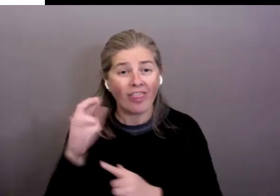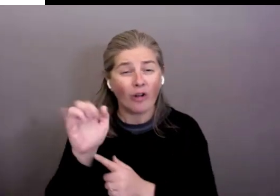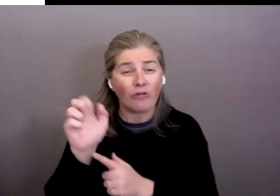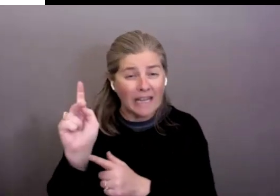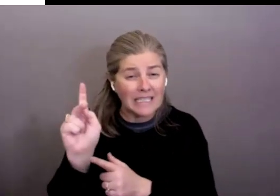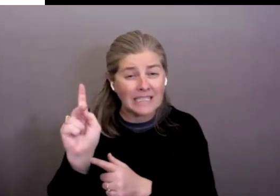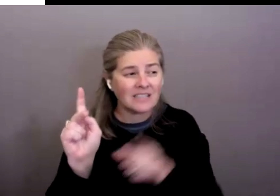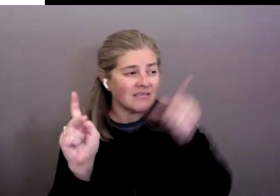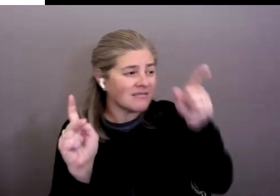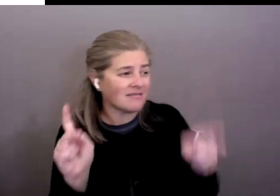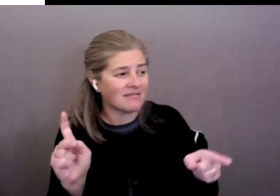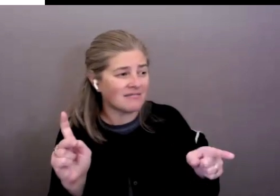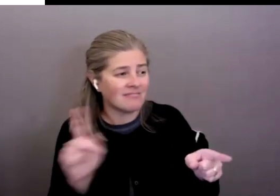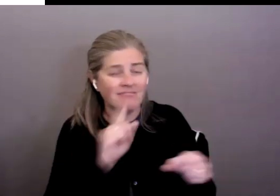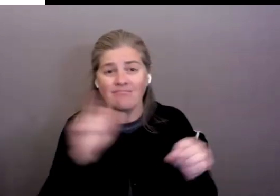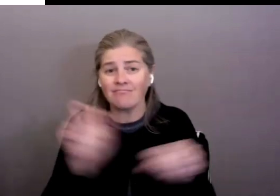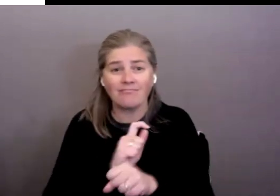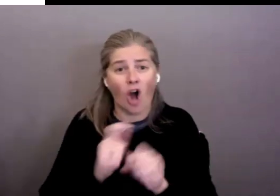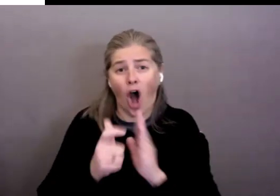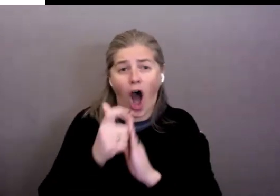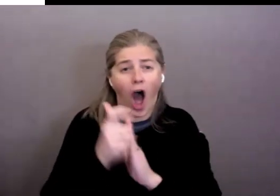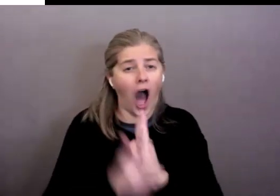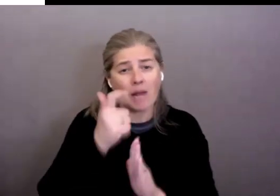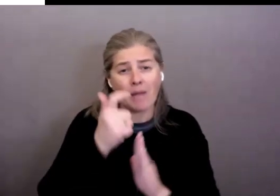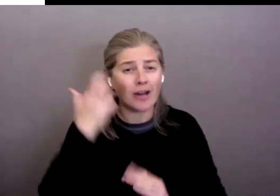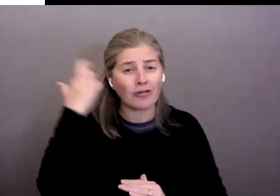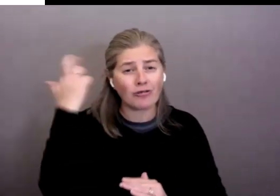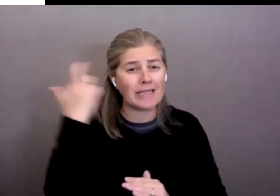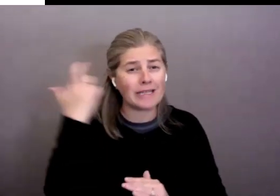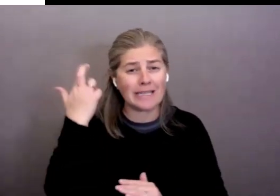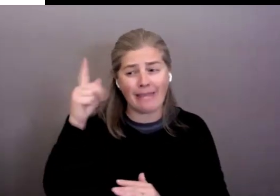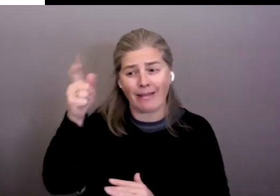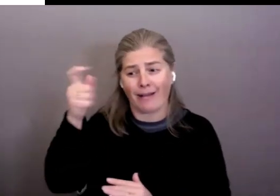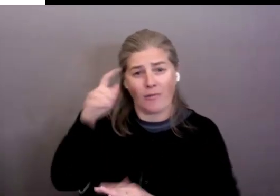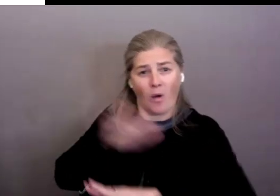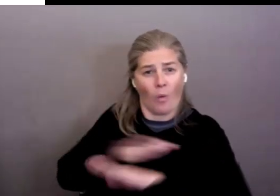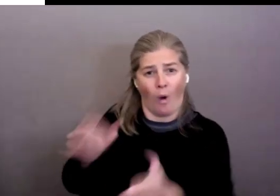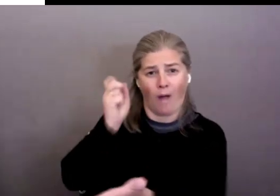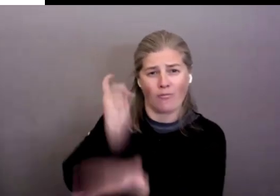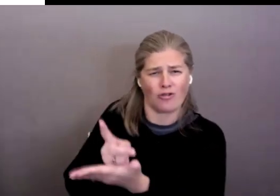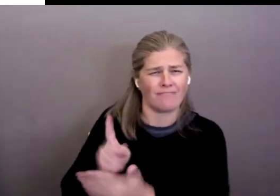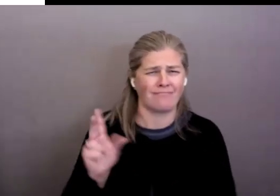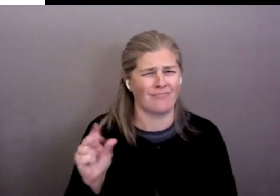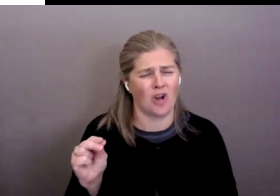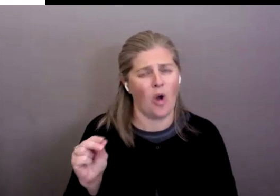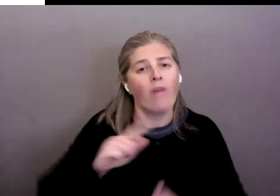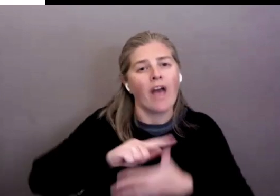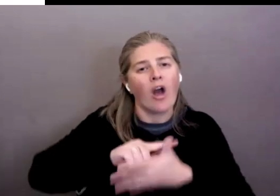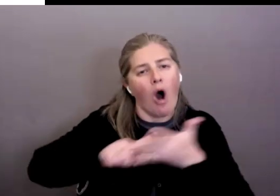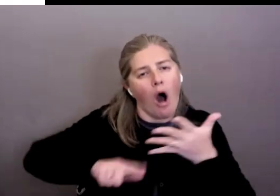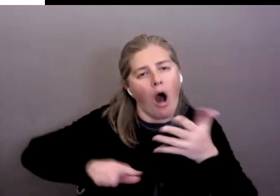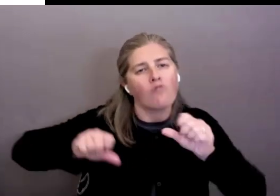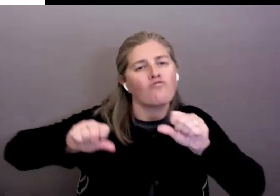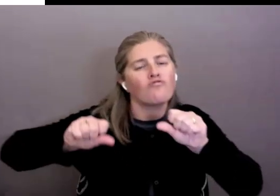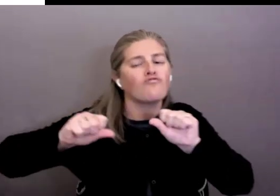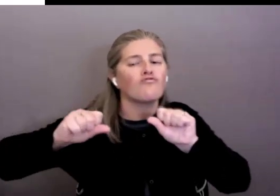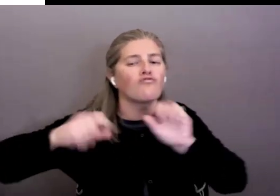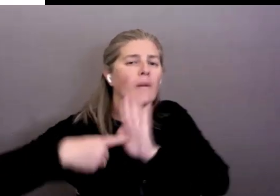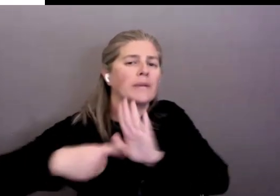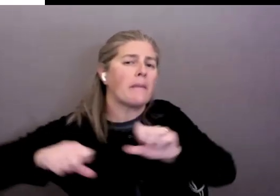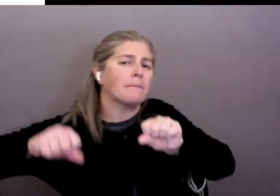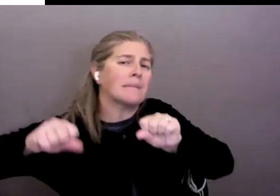are not de facto reasons that the state won't approve of an agreement. They all represent the potential for a risk that the state may